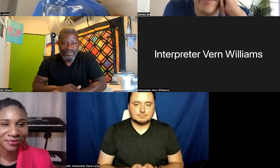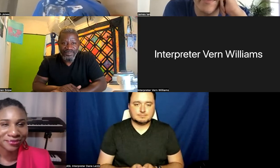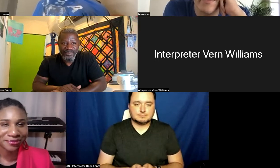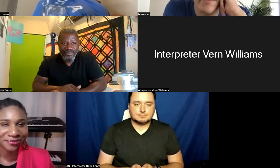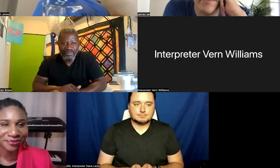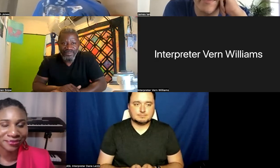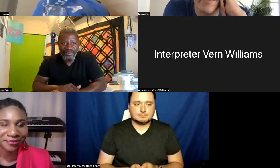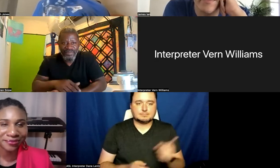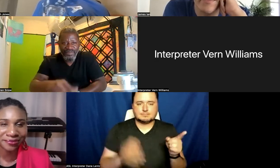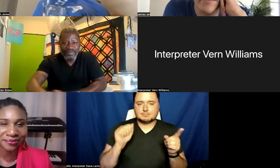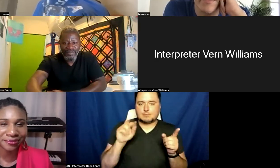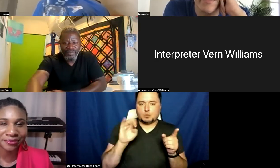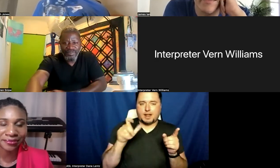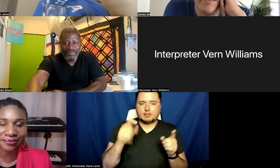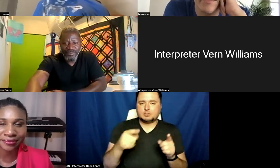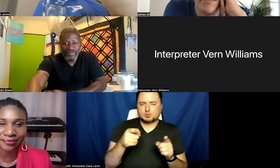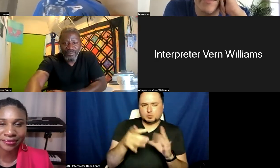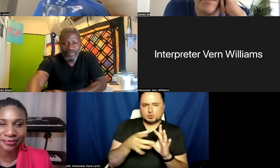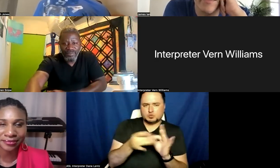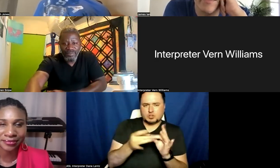So you're talking about